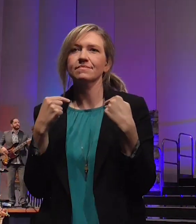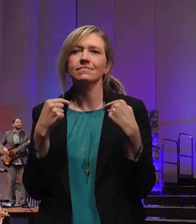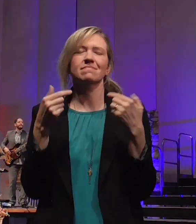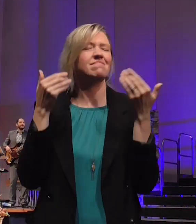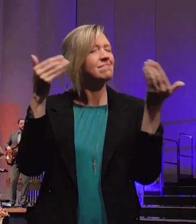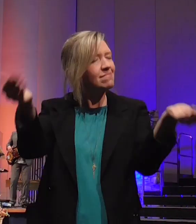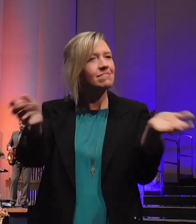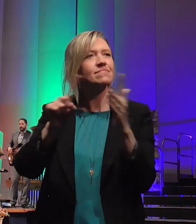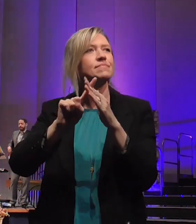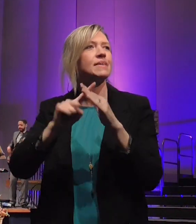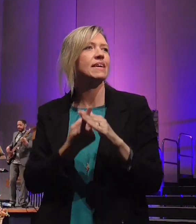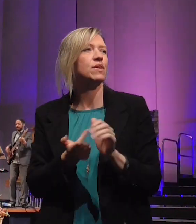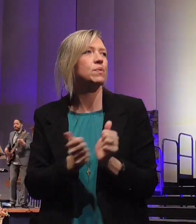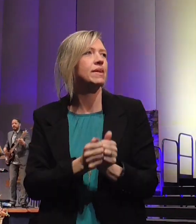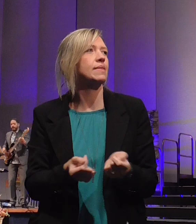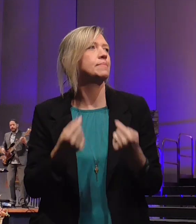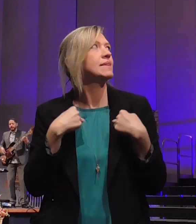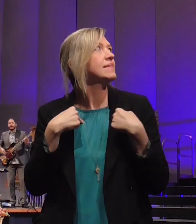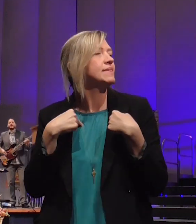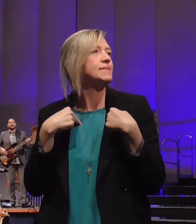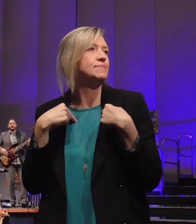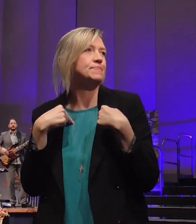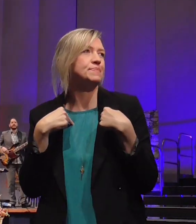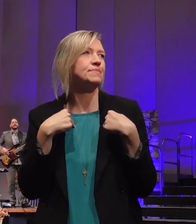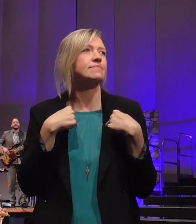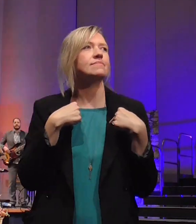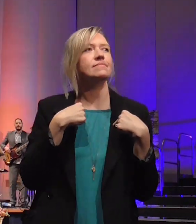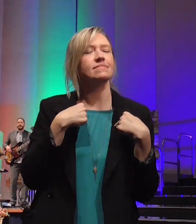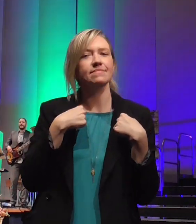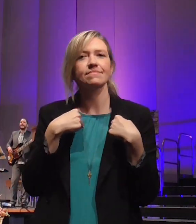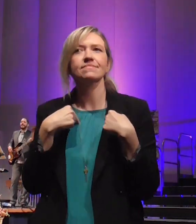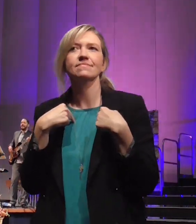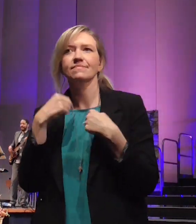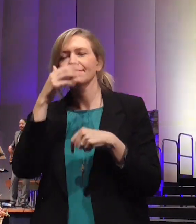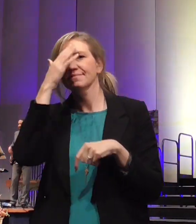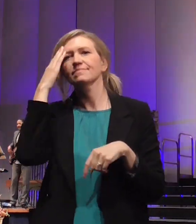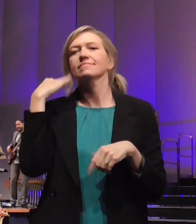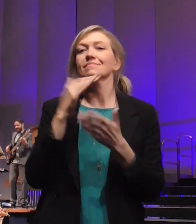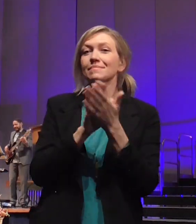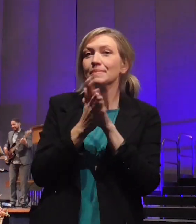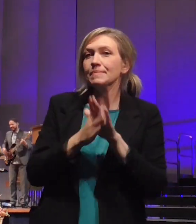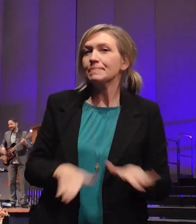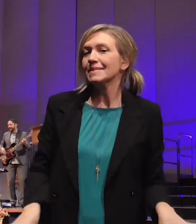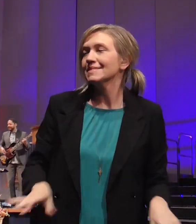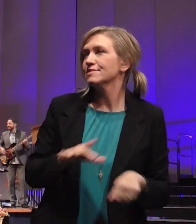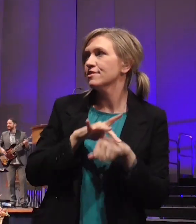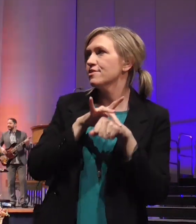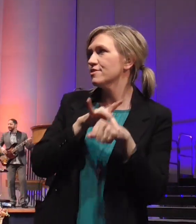Let it begin with me.